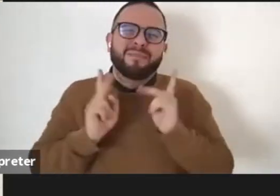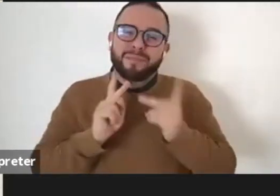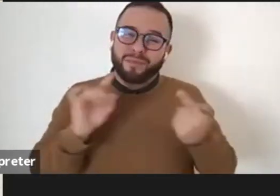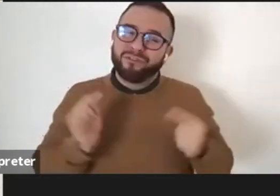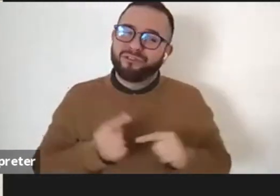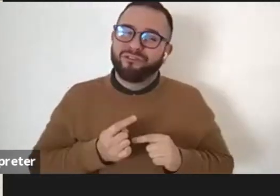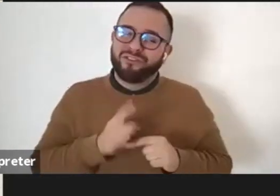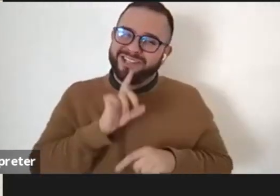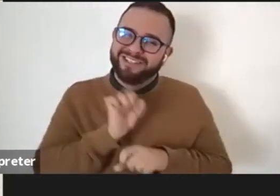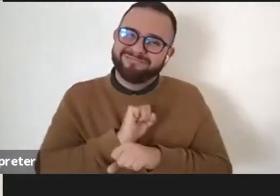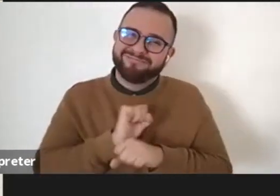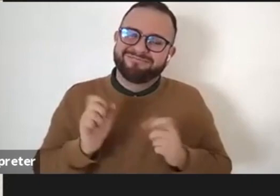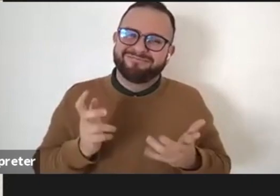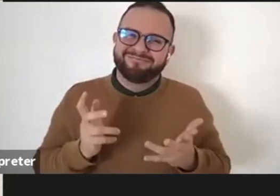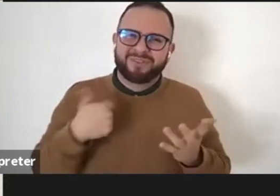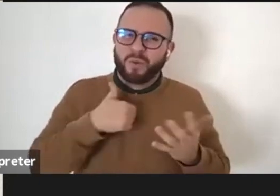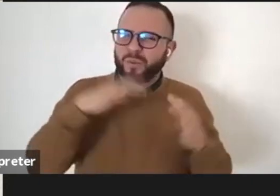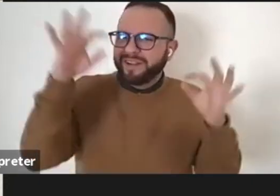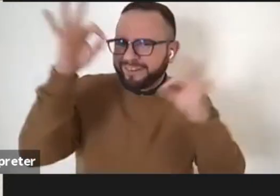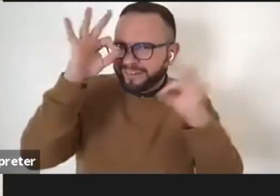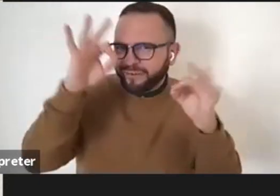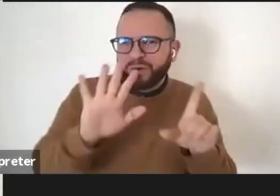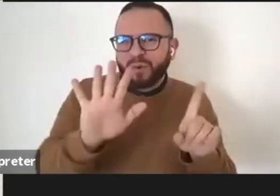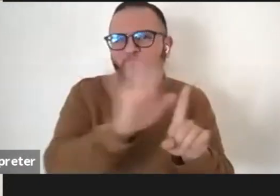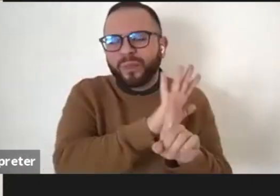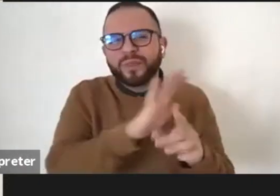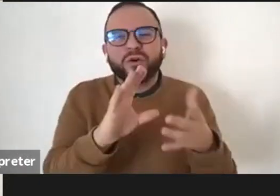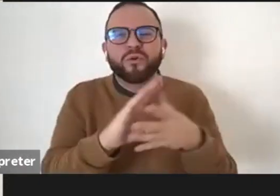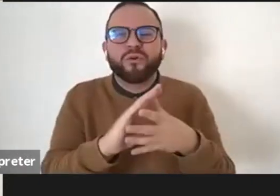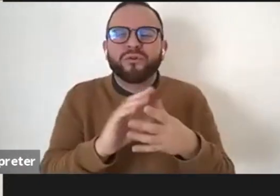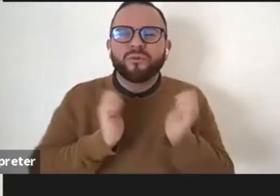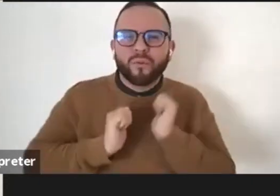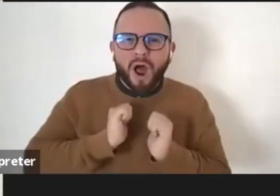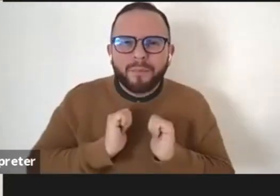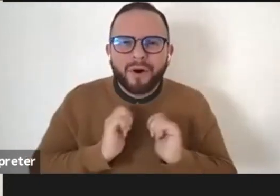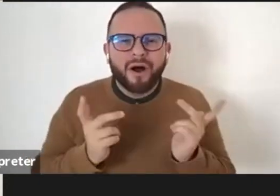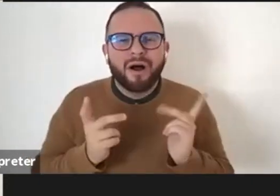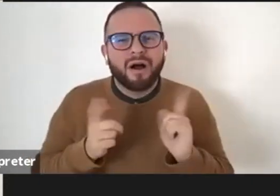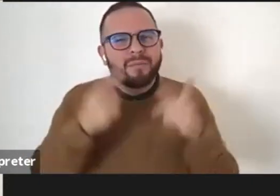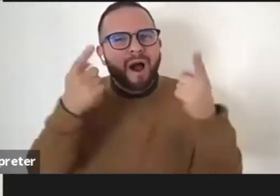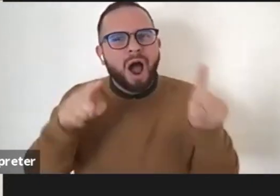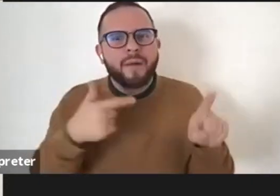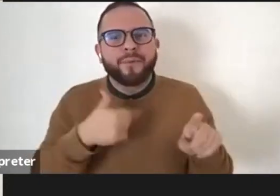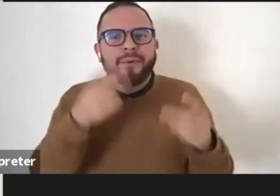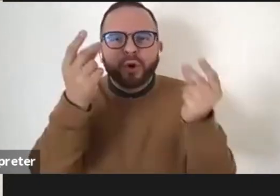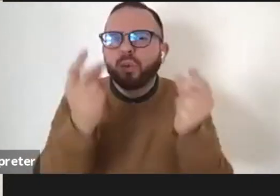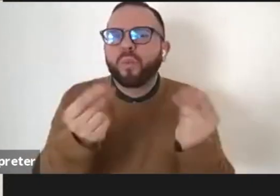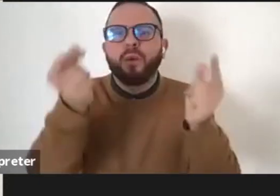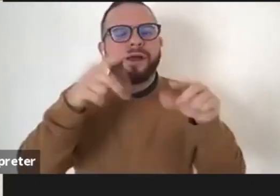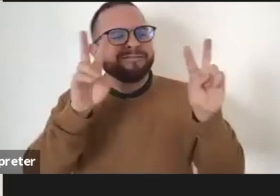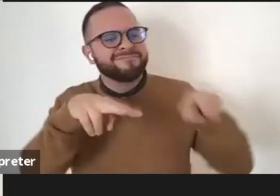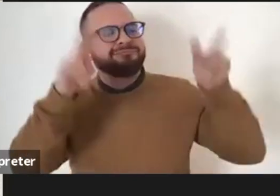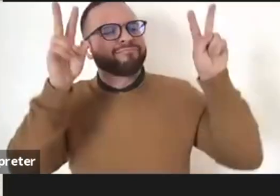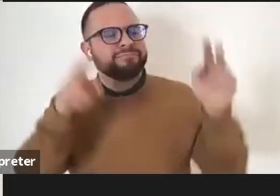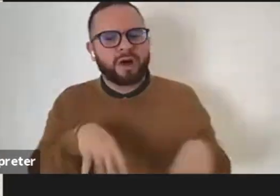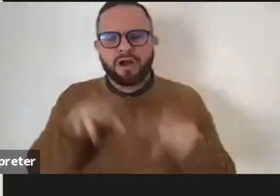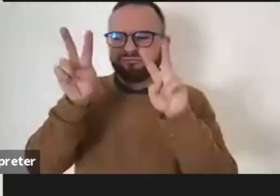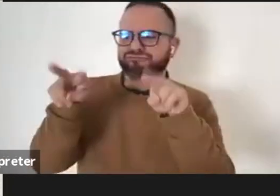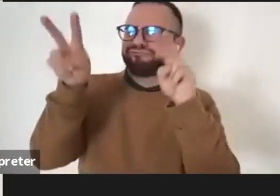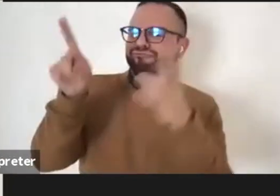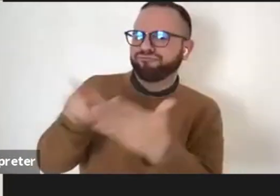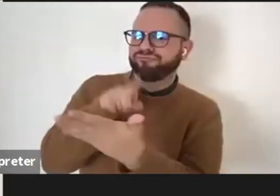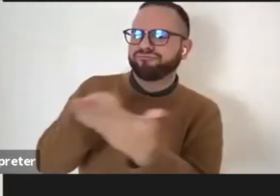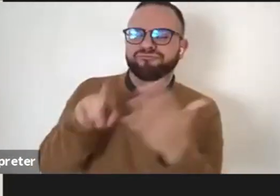and we don't know their dramas, but we're so eager and so quick to judge everyone. Depending